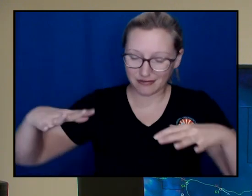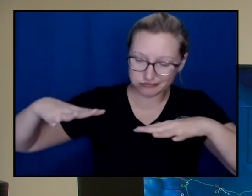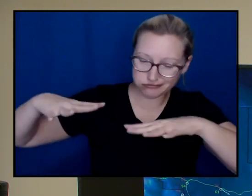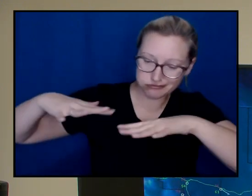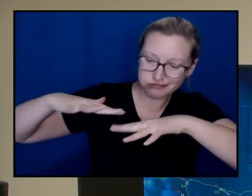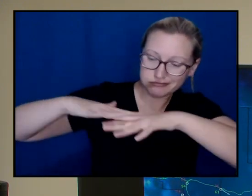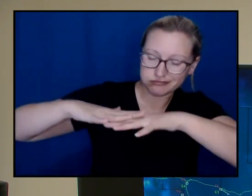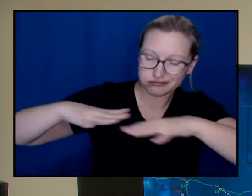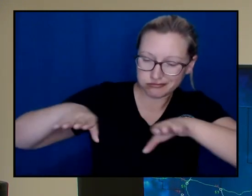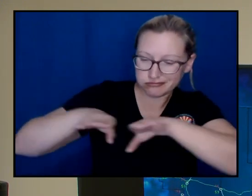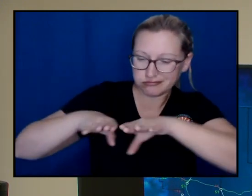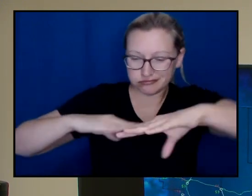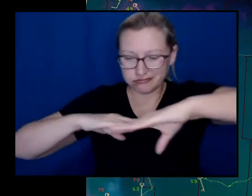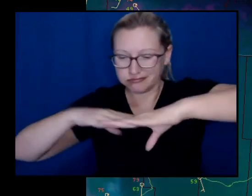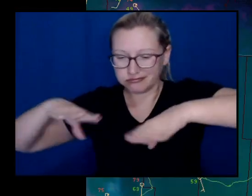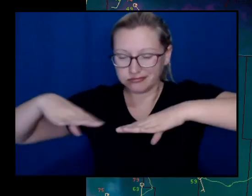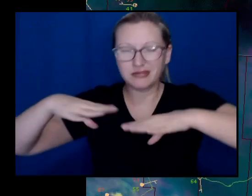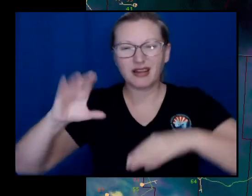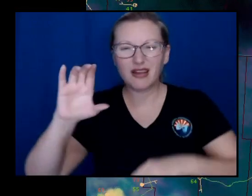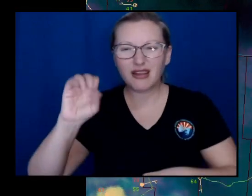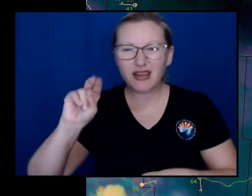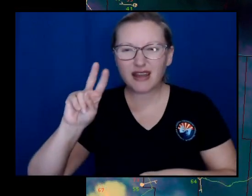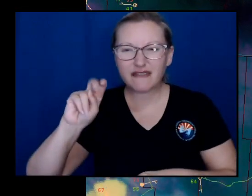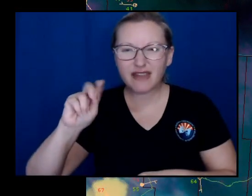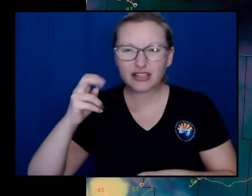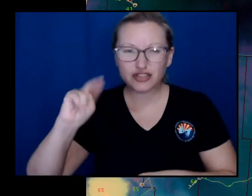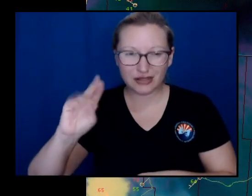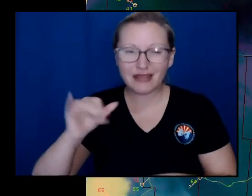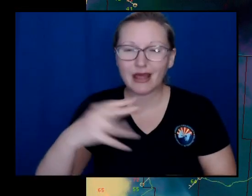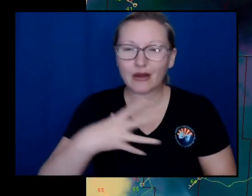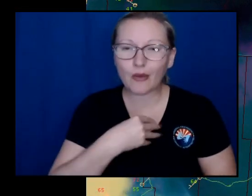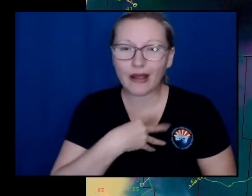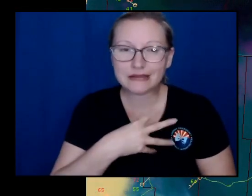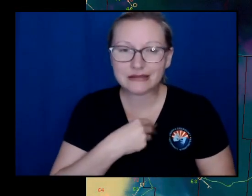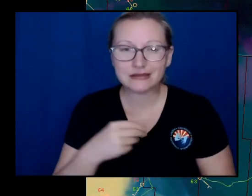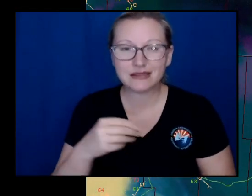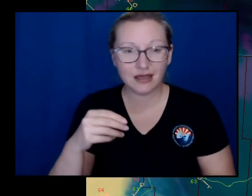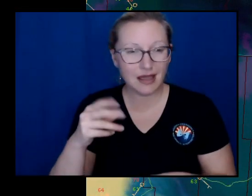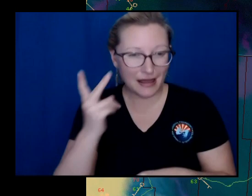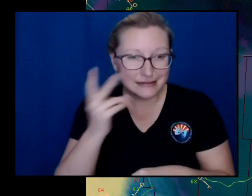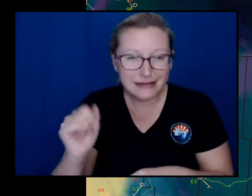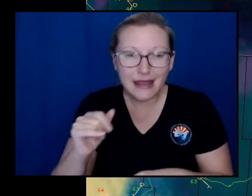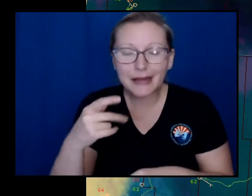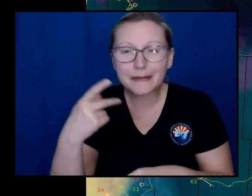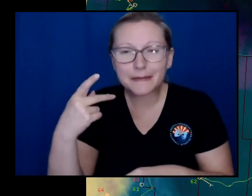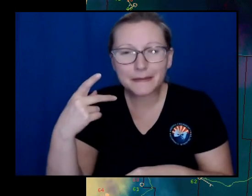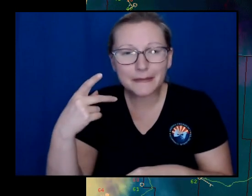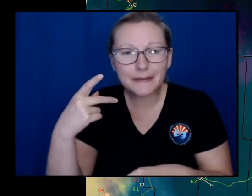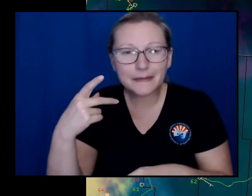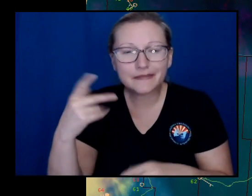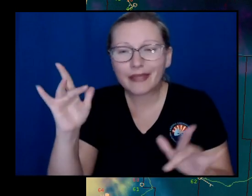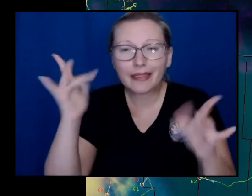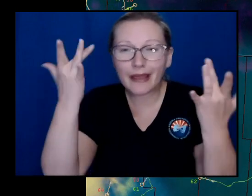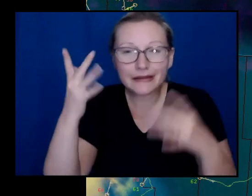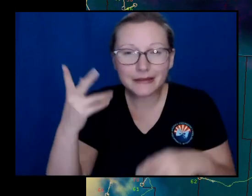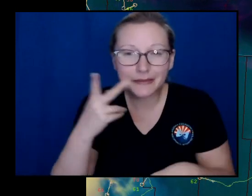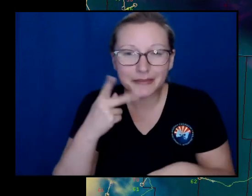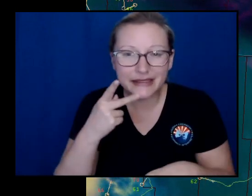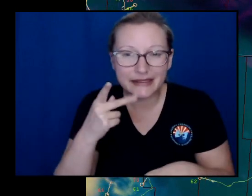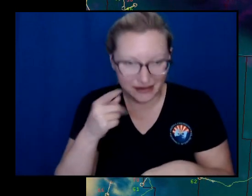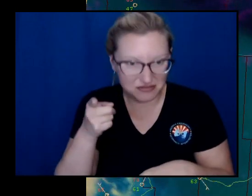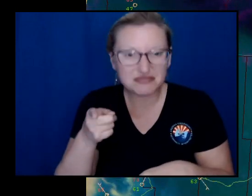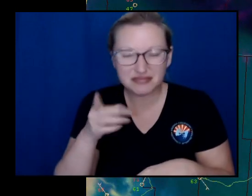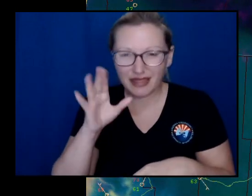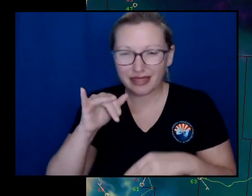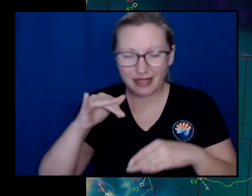white color, and kind of some of this milky pink is the clouds at mid-levels there. As we get a little bit closer to the